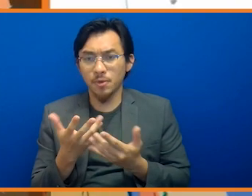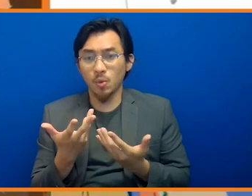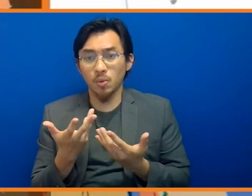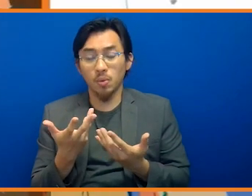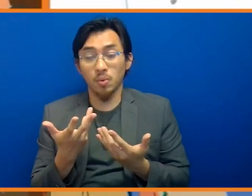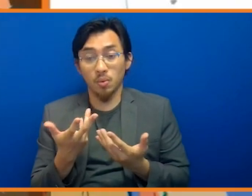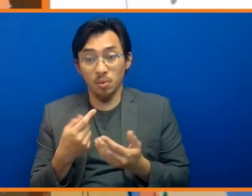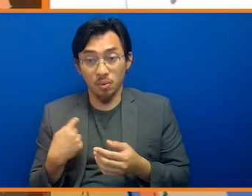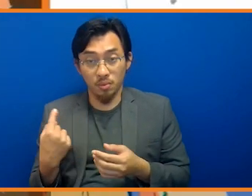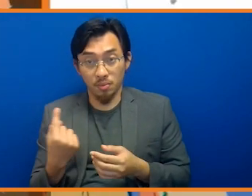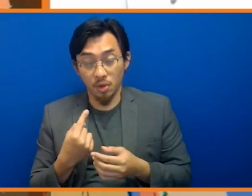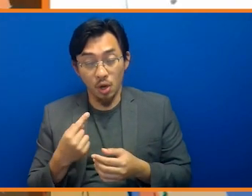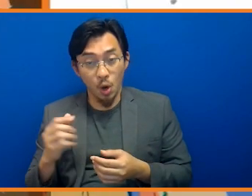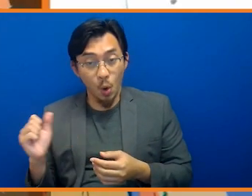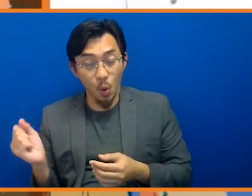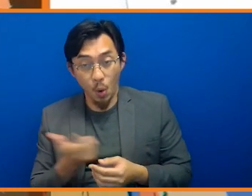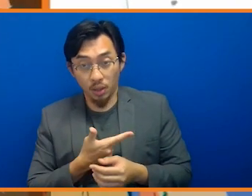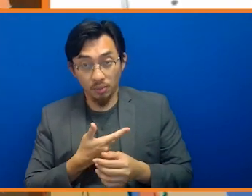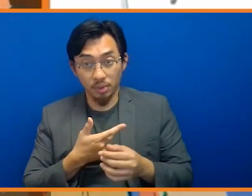all achieve